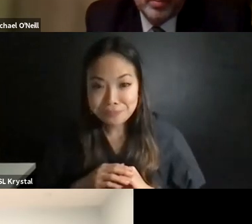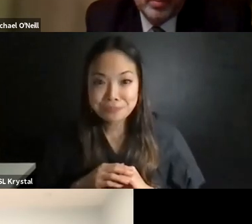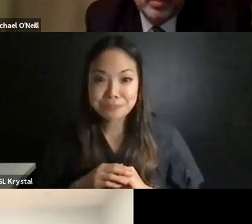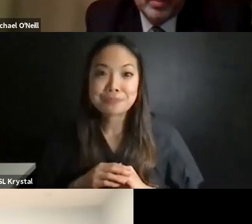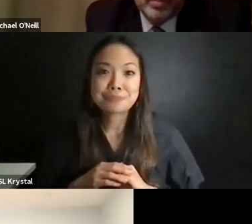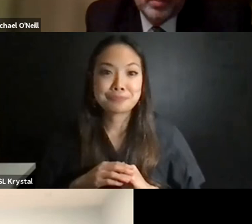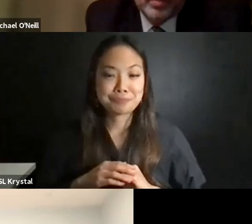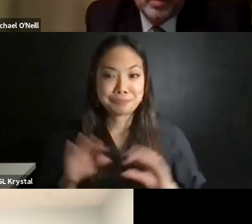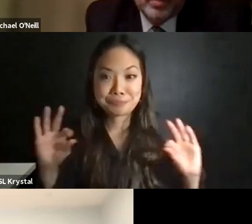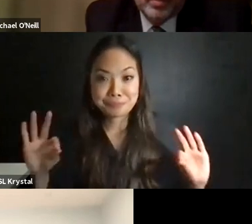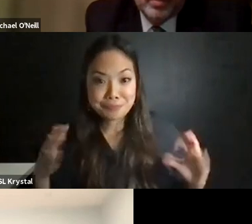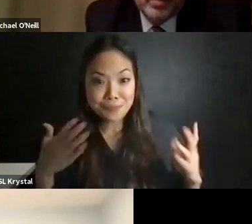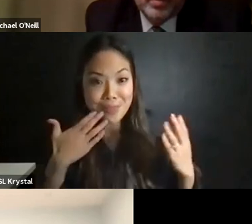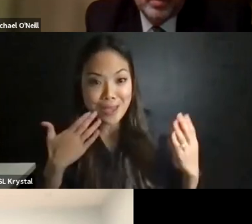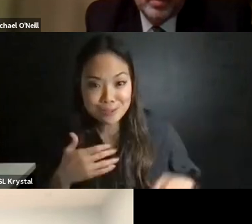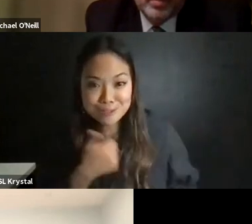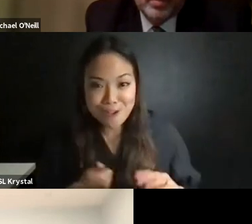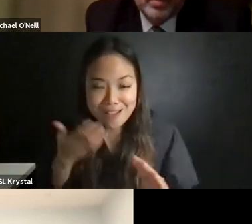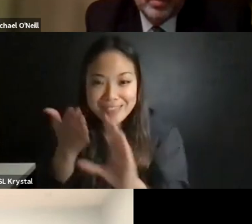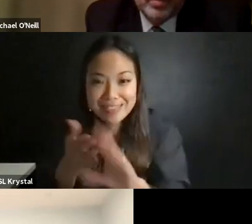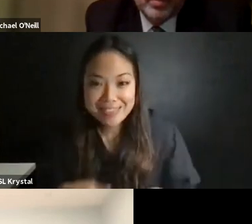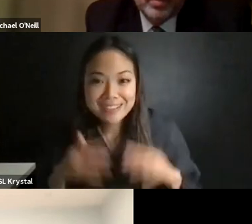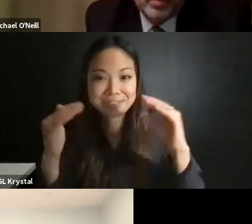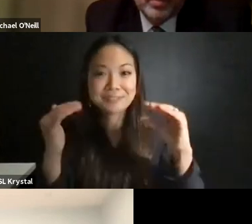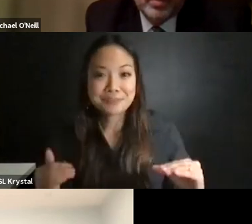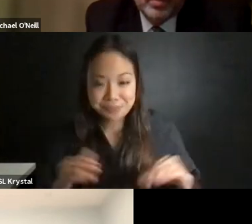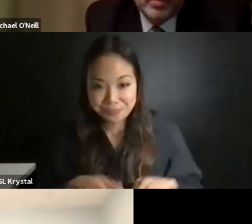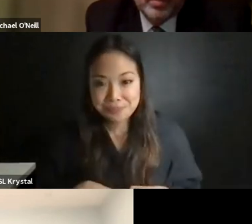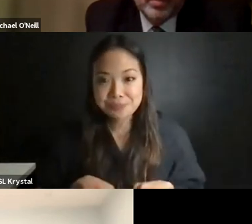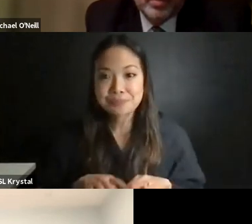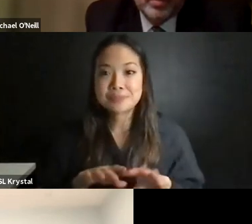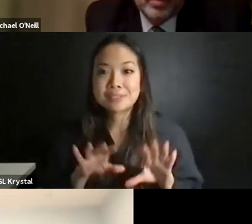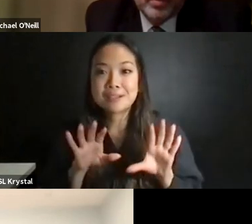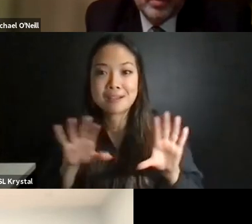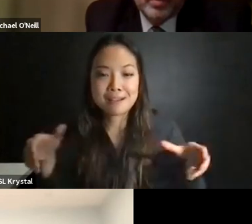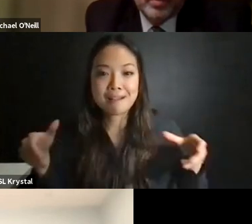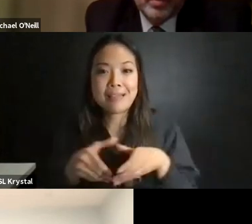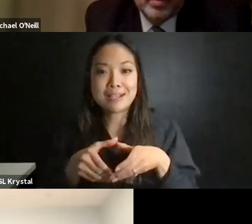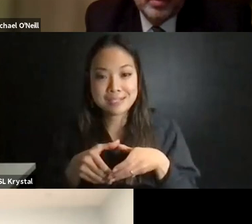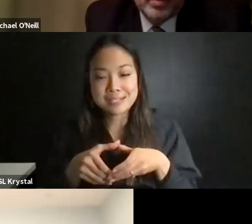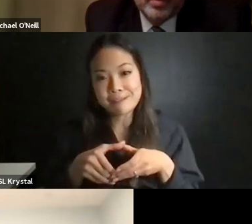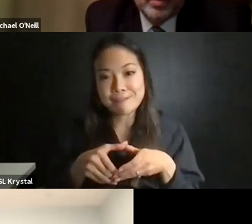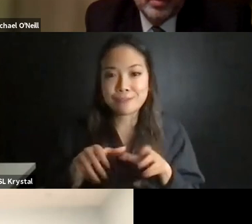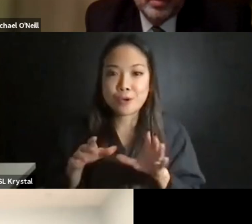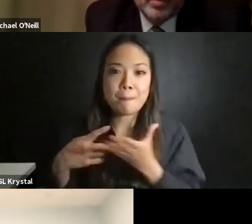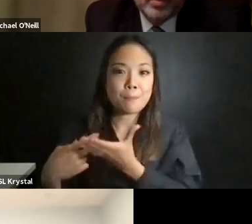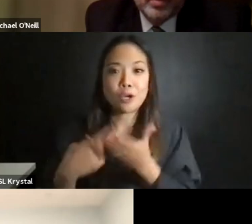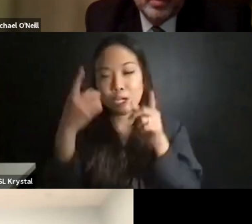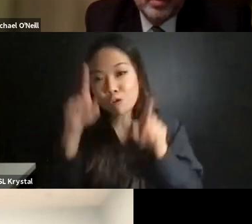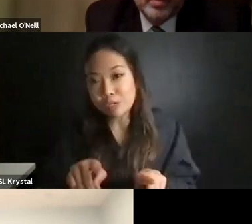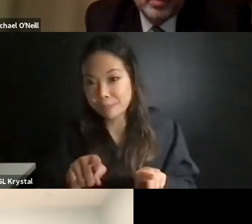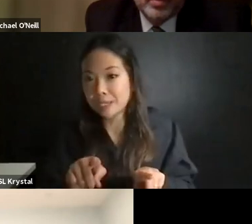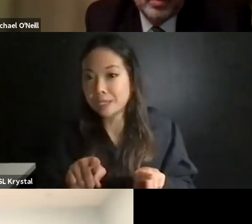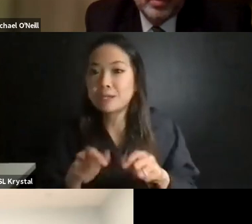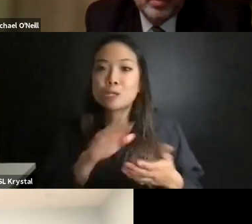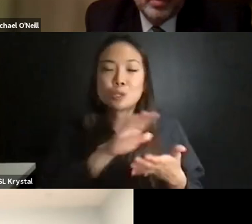alrighty thank you sorry our next action item this evening is the collective bargain bargaining agreement between the boston school committee and